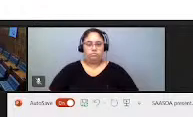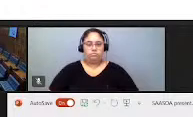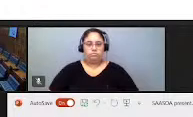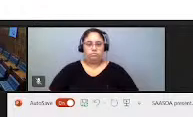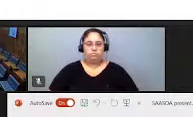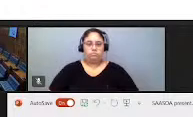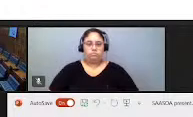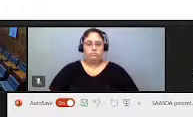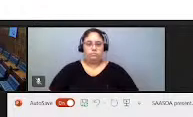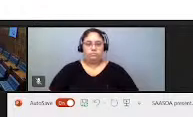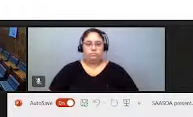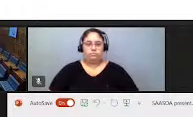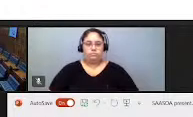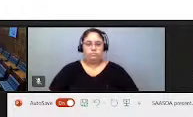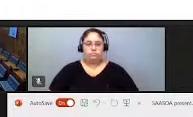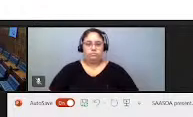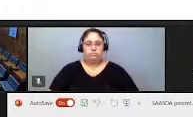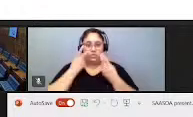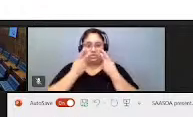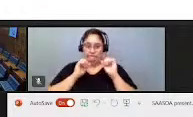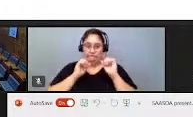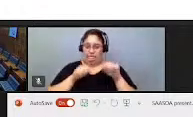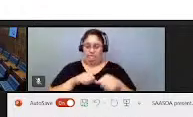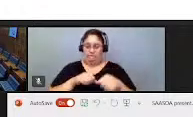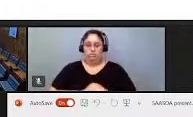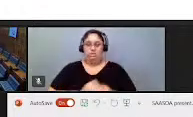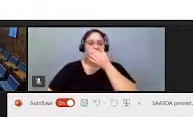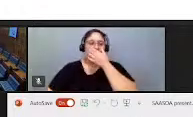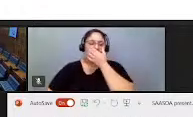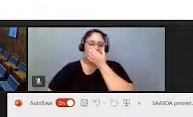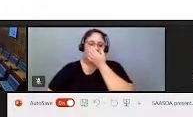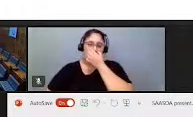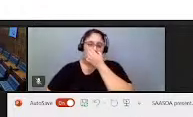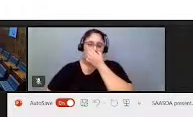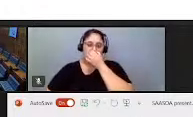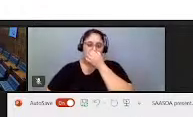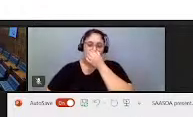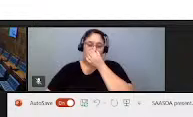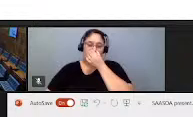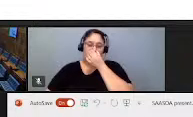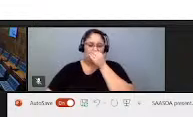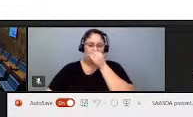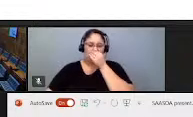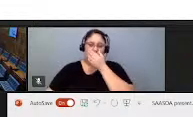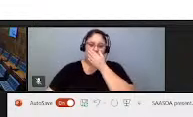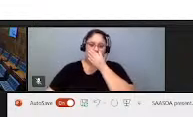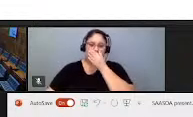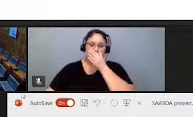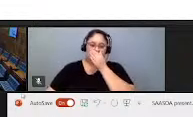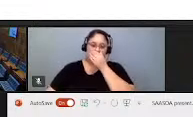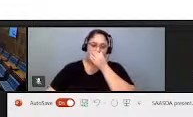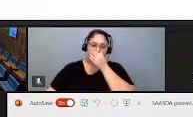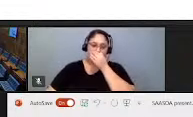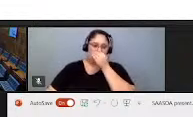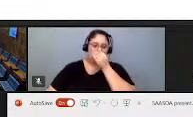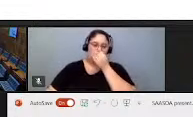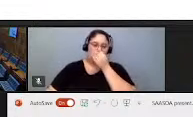ready I'm all visible at moment yes uh you just need to put it on slideshow